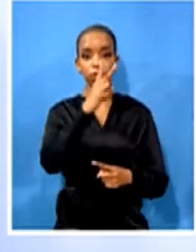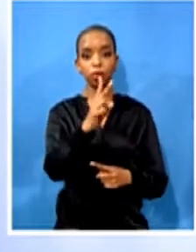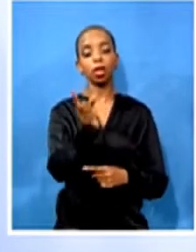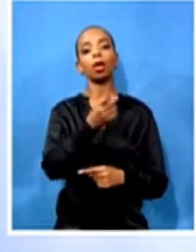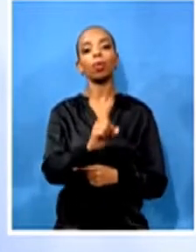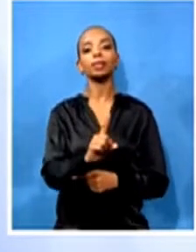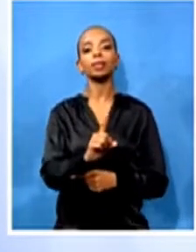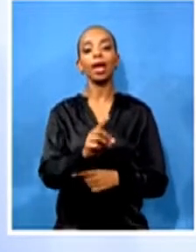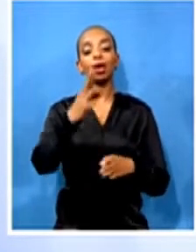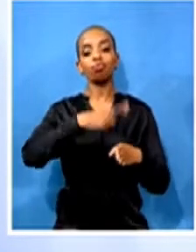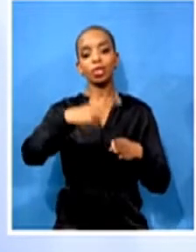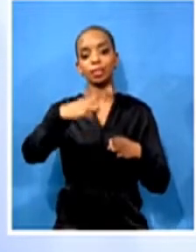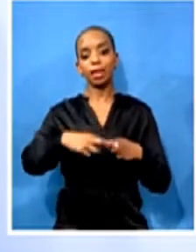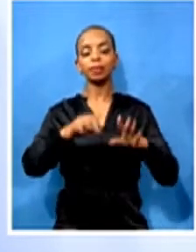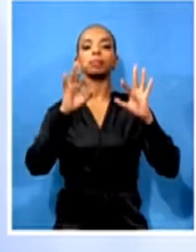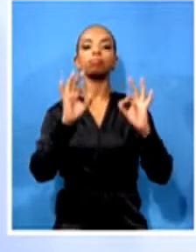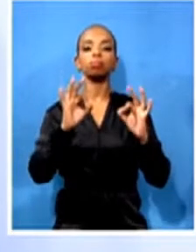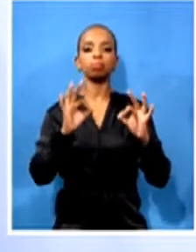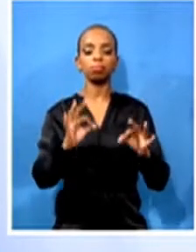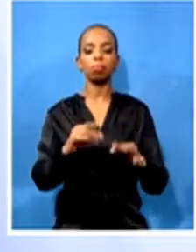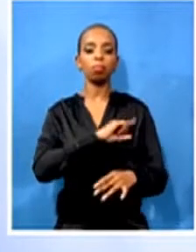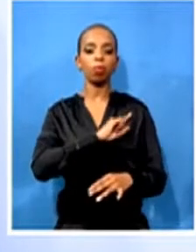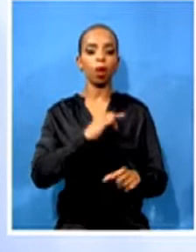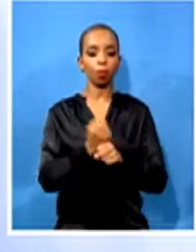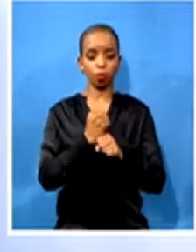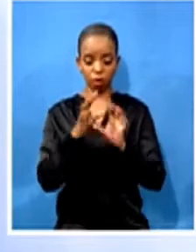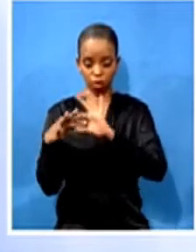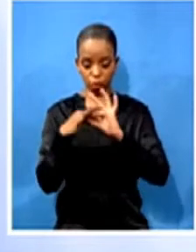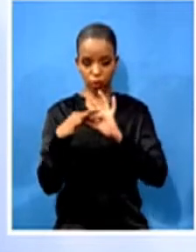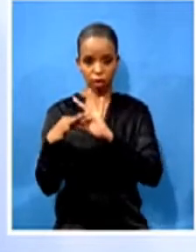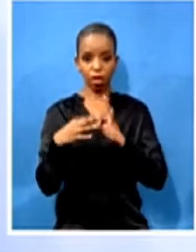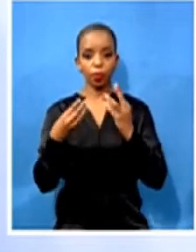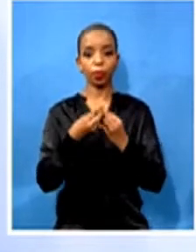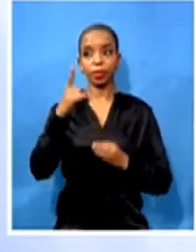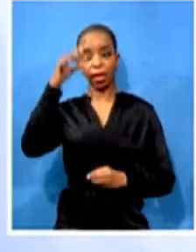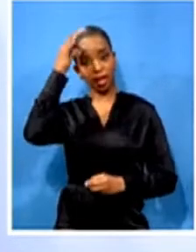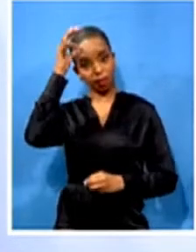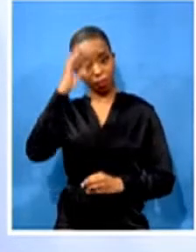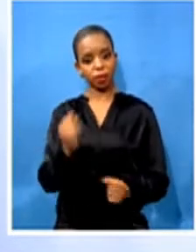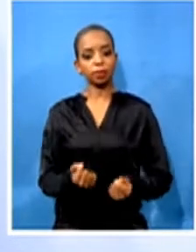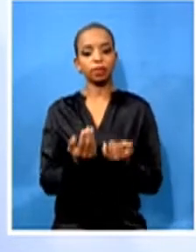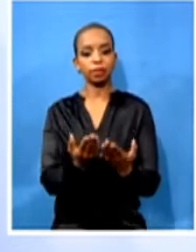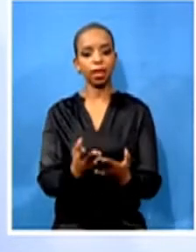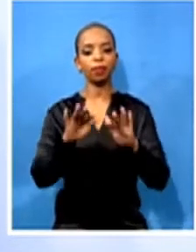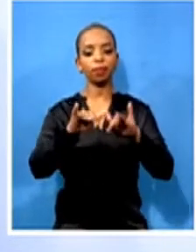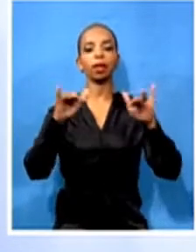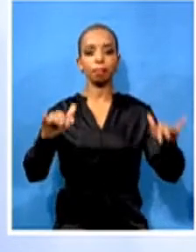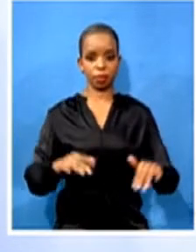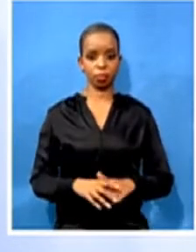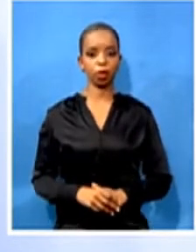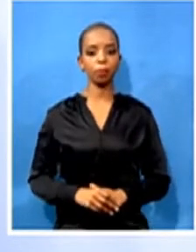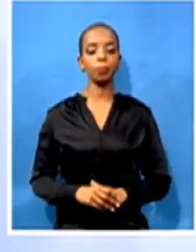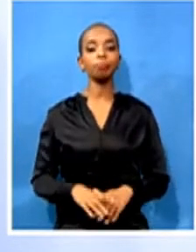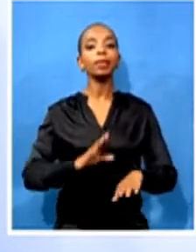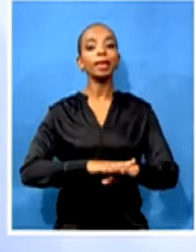people. Since the outbreak of coronavirus, government has been at the center, playing a pivotal